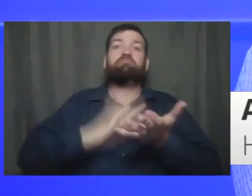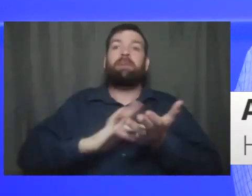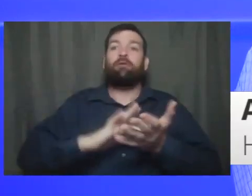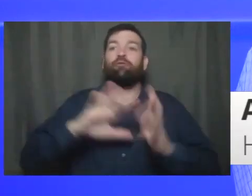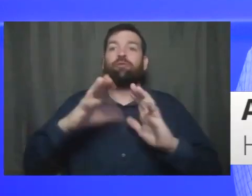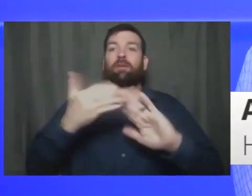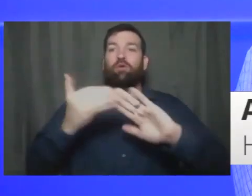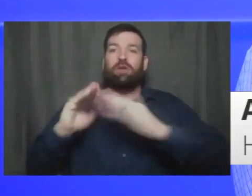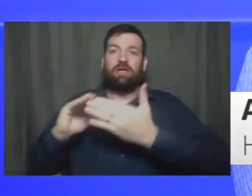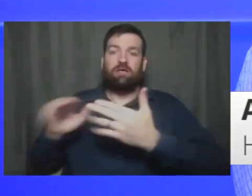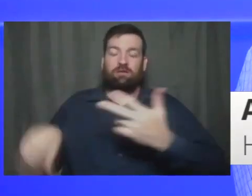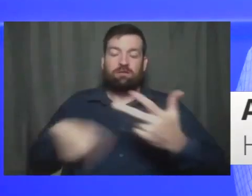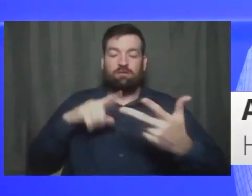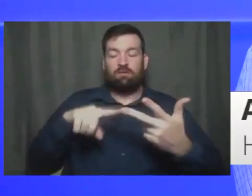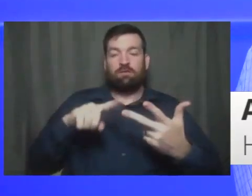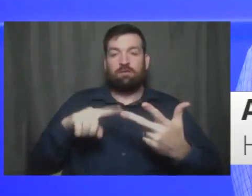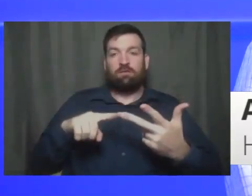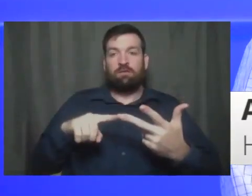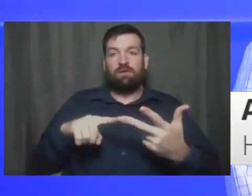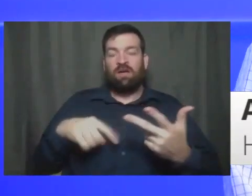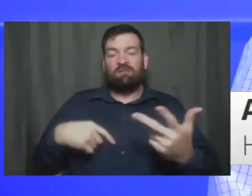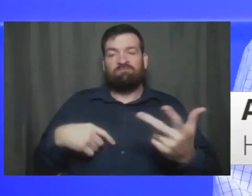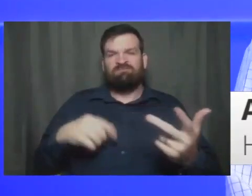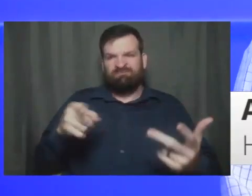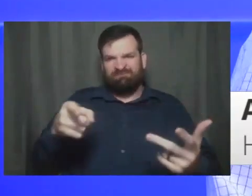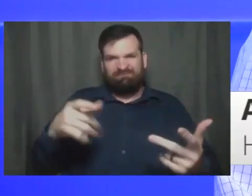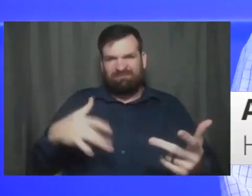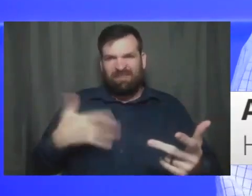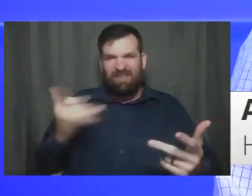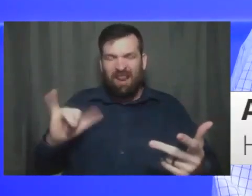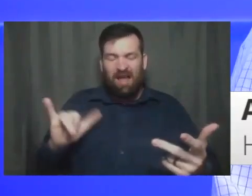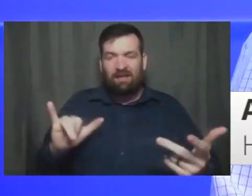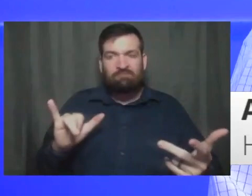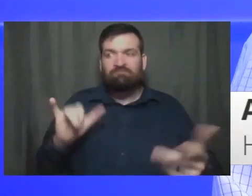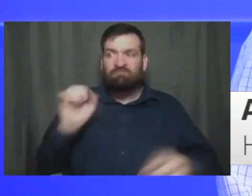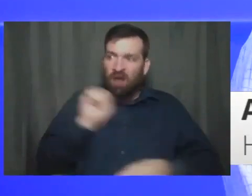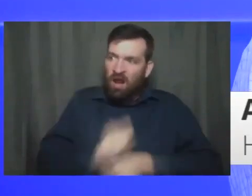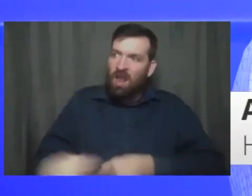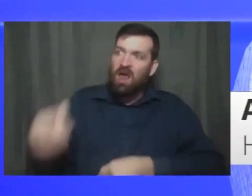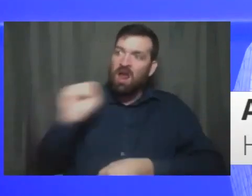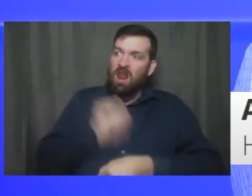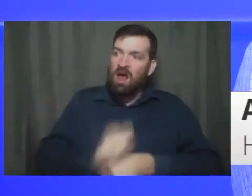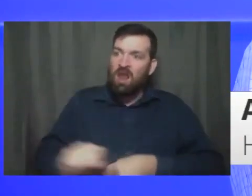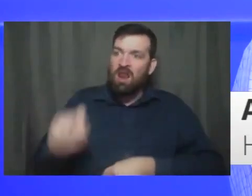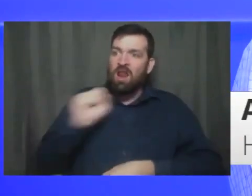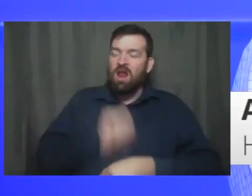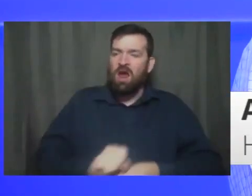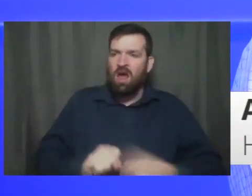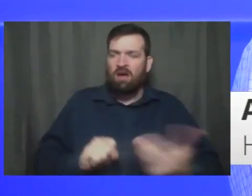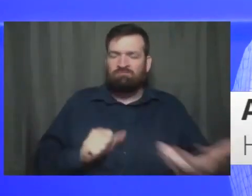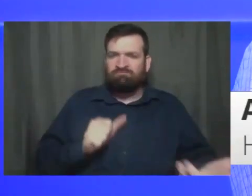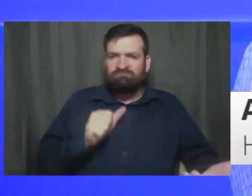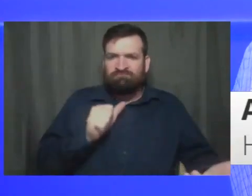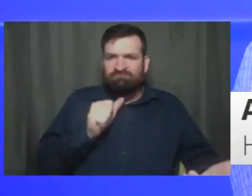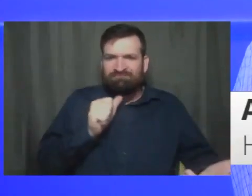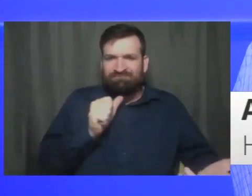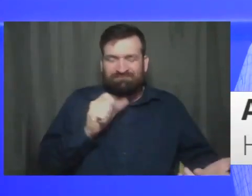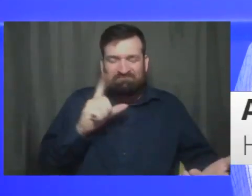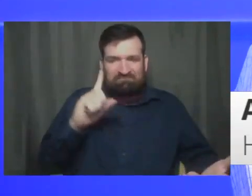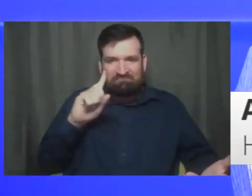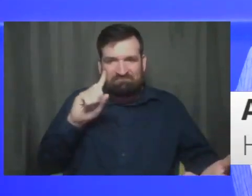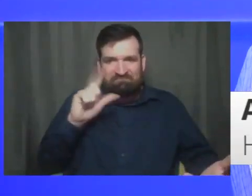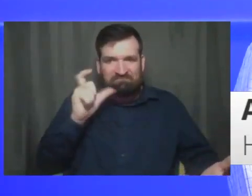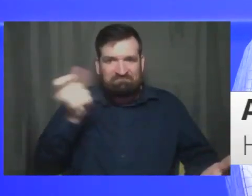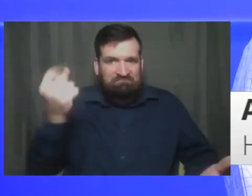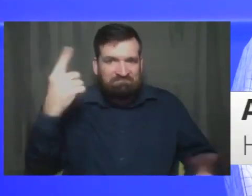is where you feel kind of incompetent, where you feel like you're working hard, and all of a sudden you doubt your own abilities, and you feel like you just aren't